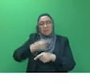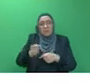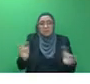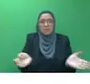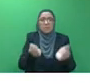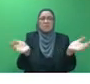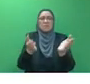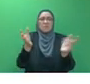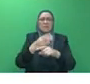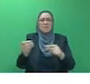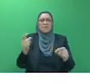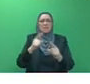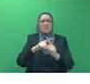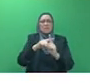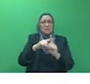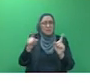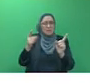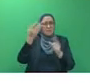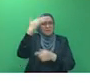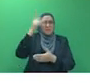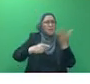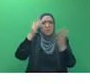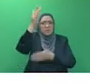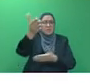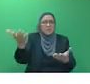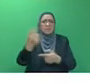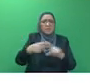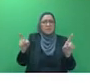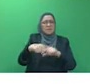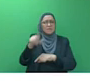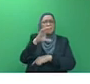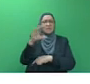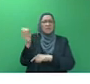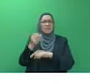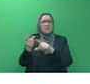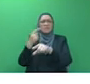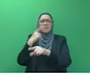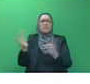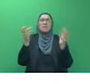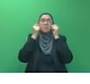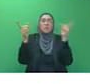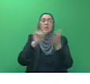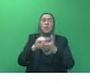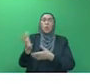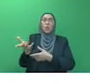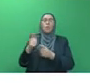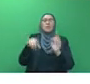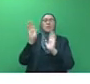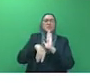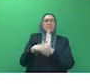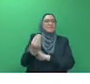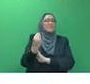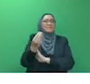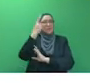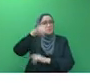that hey a lot cheaper to have commonly done this way as opposed to hiring a ballroom